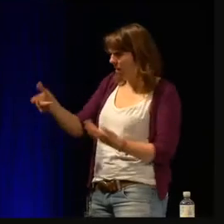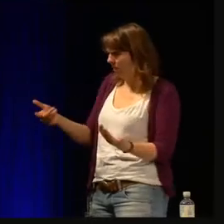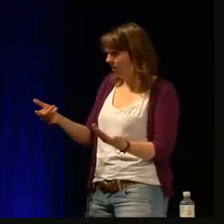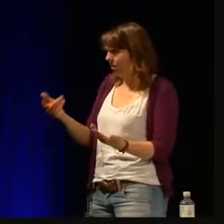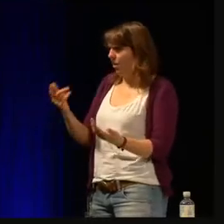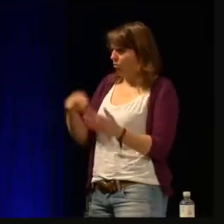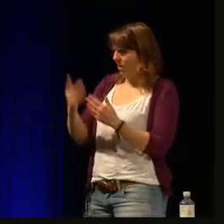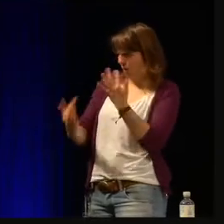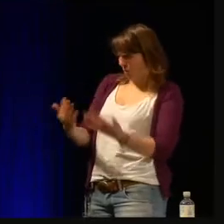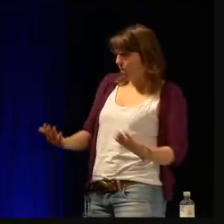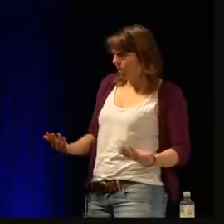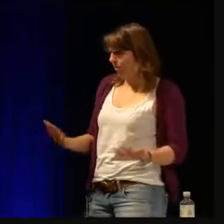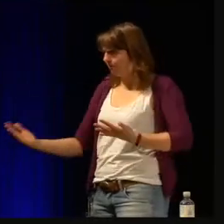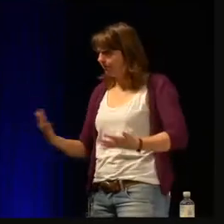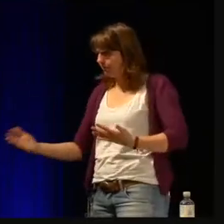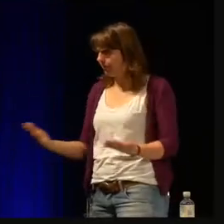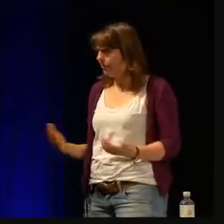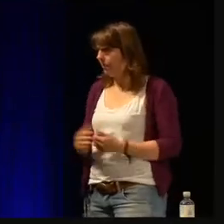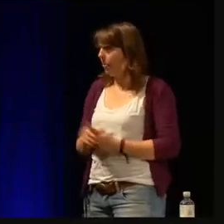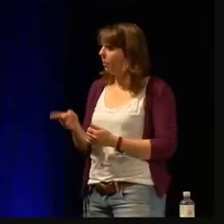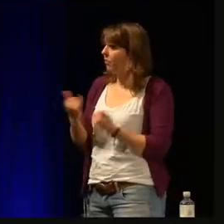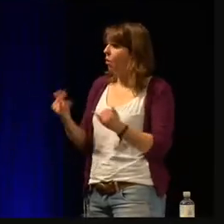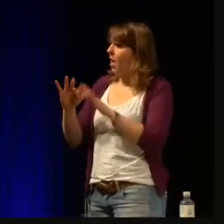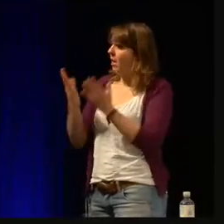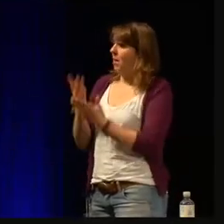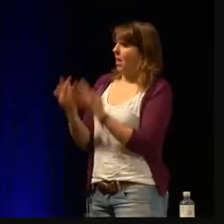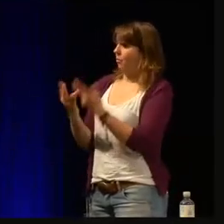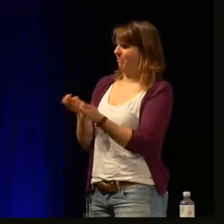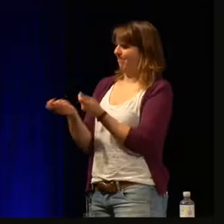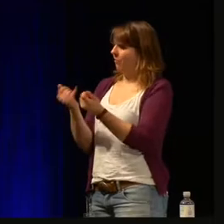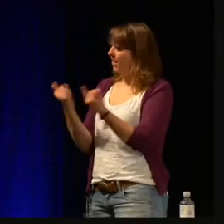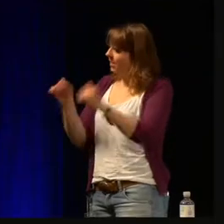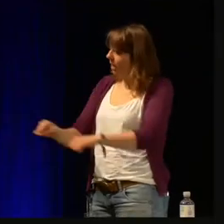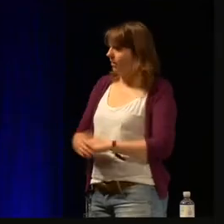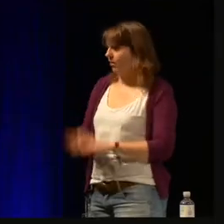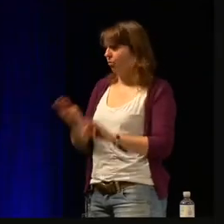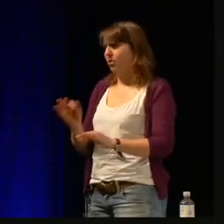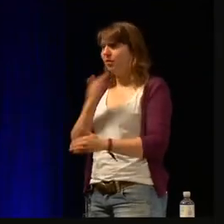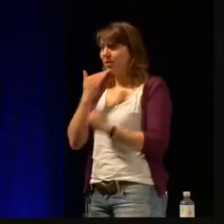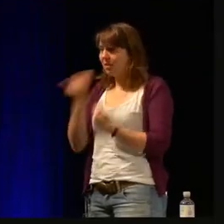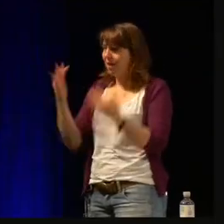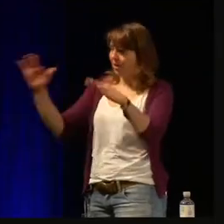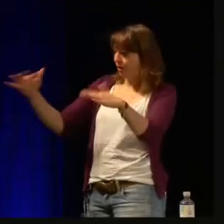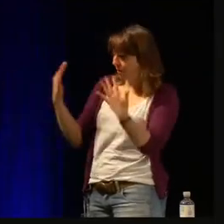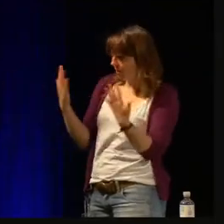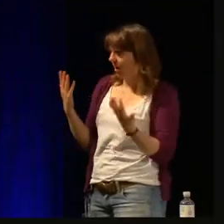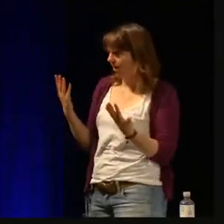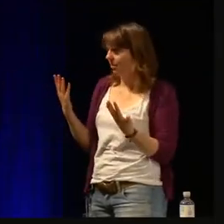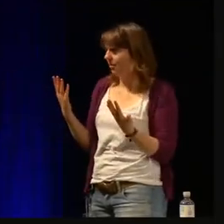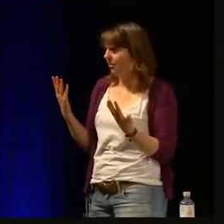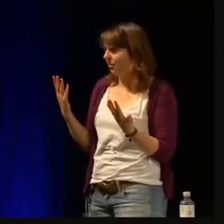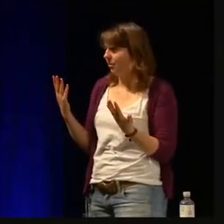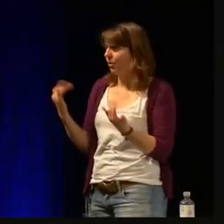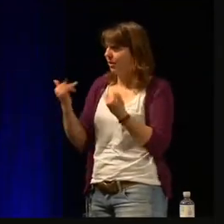laws when confronted with this new reality of algorithms? And how and why should